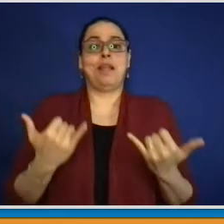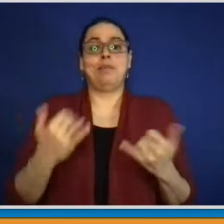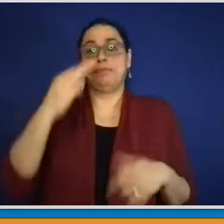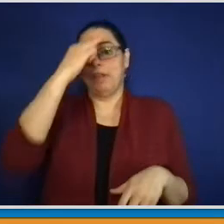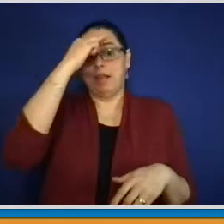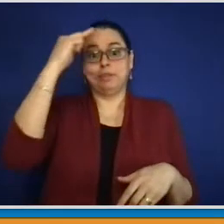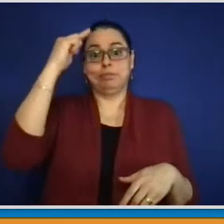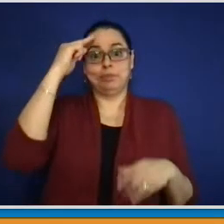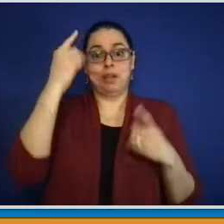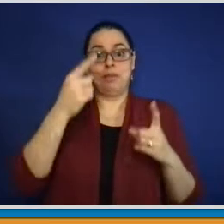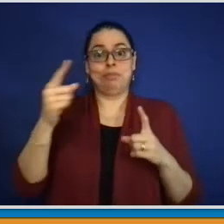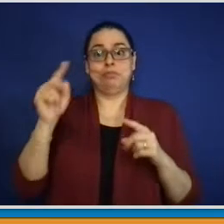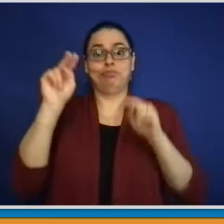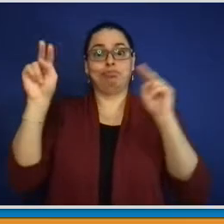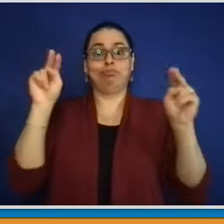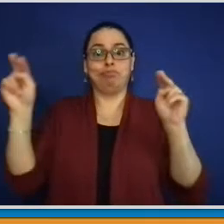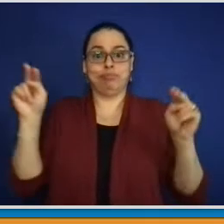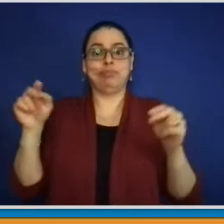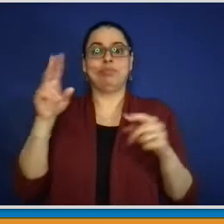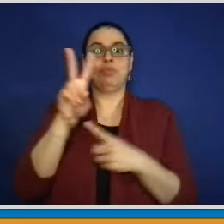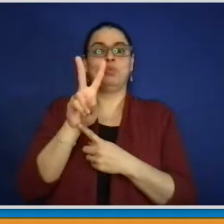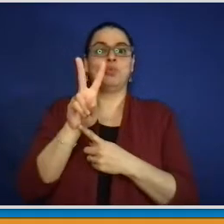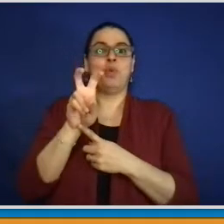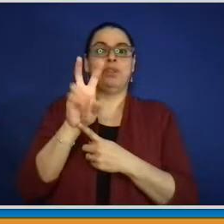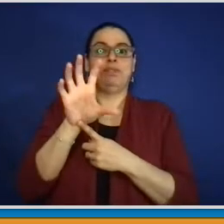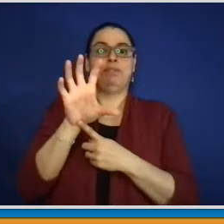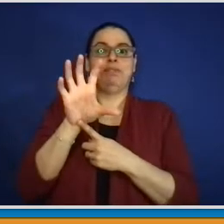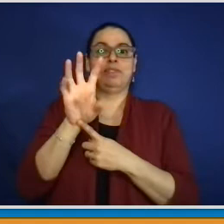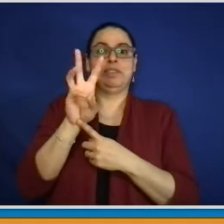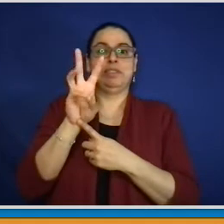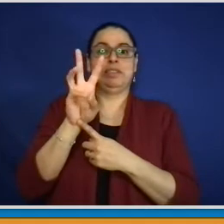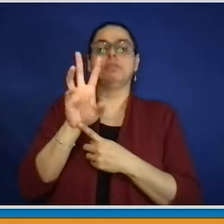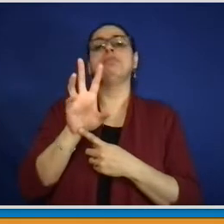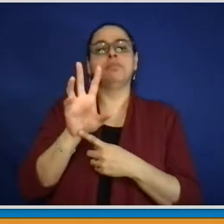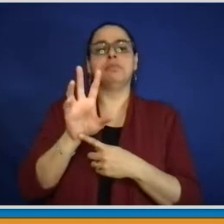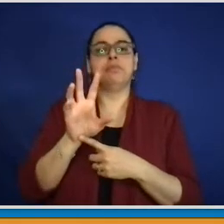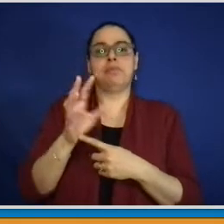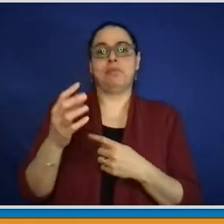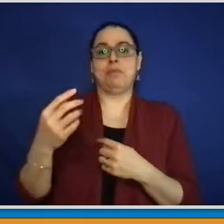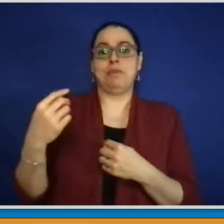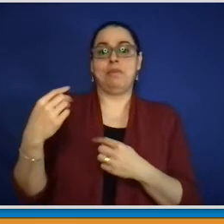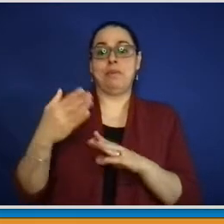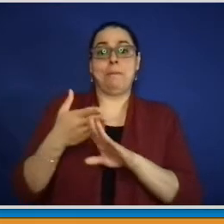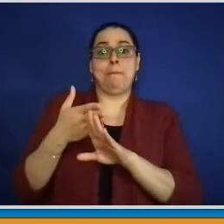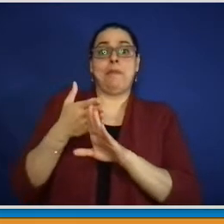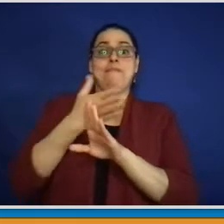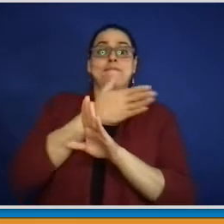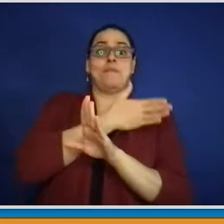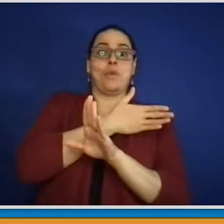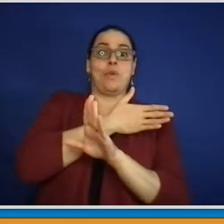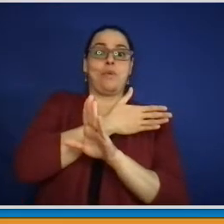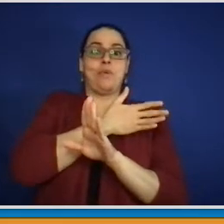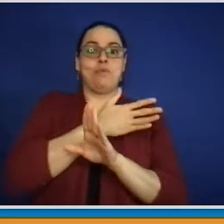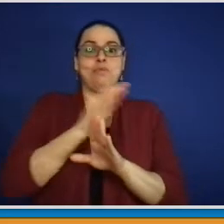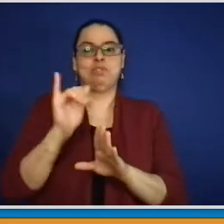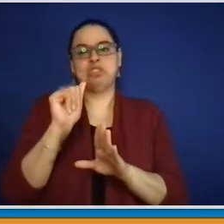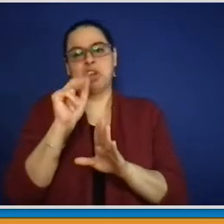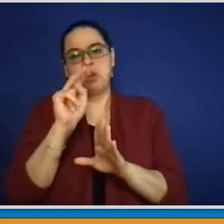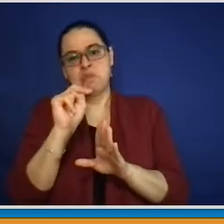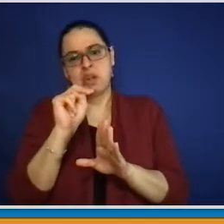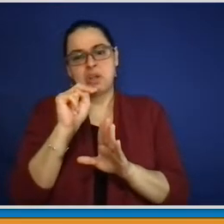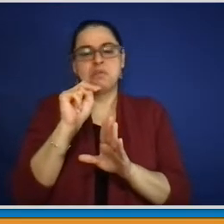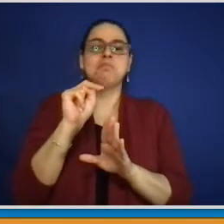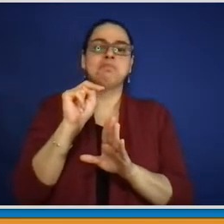dramatically in the last 7 weeks. It was at a peak of 588 people hospitalized, so down to 256. That's a very good